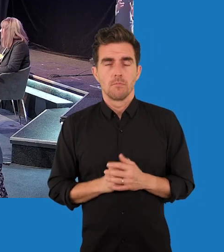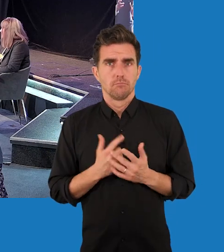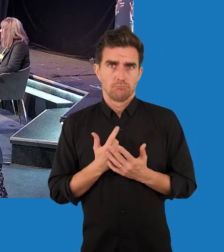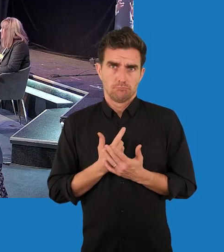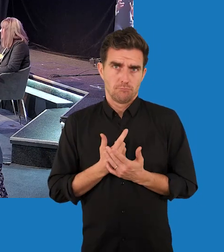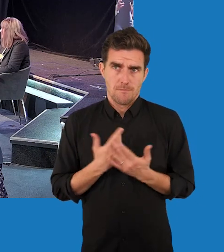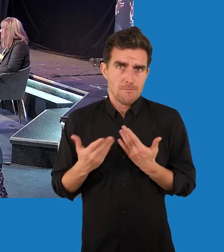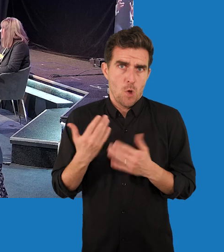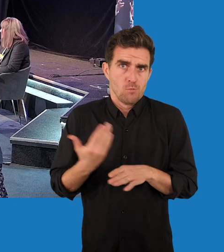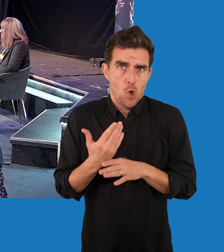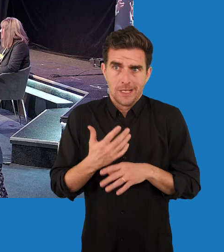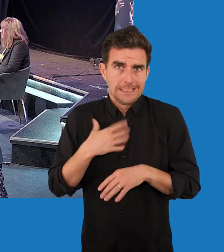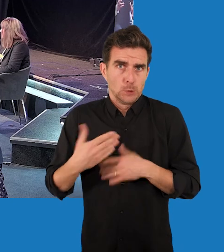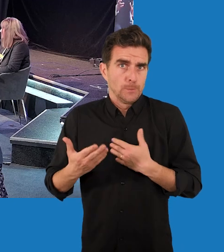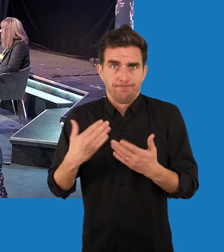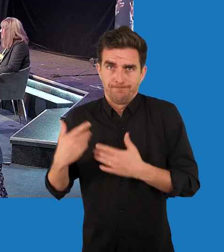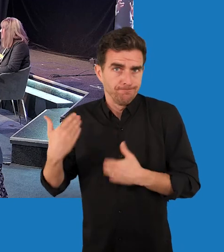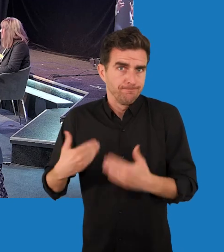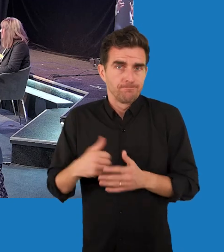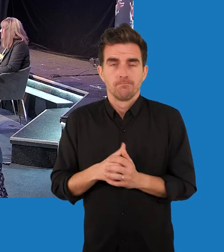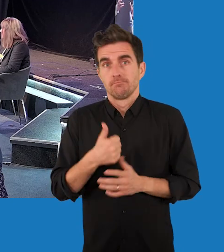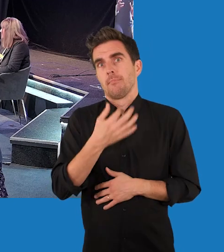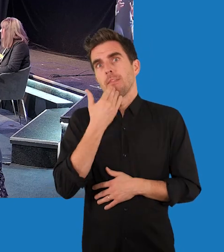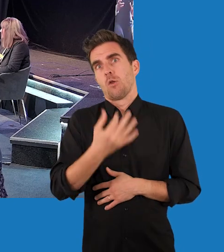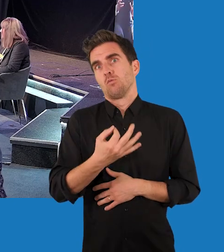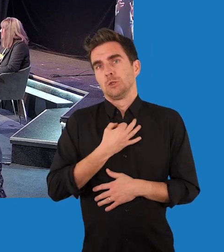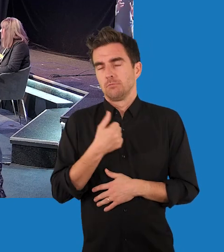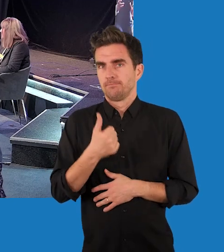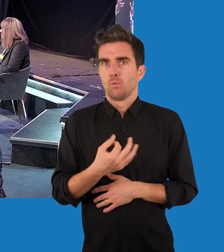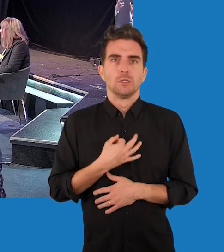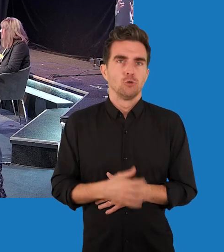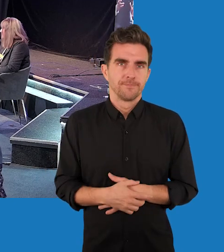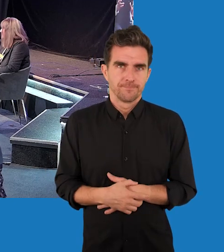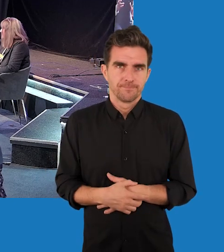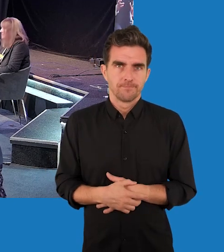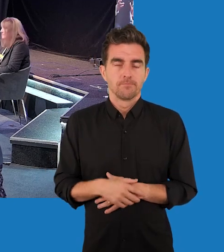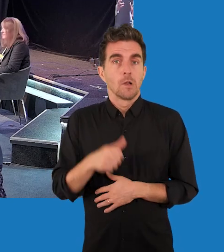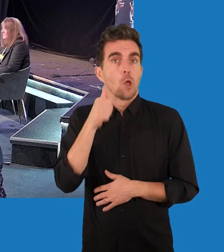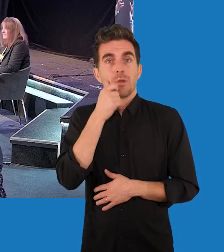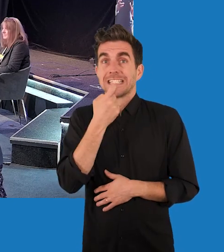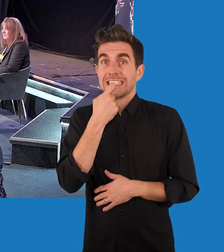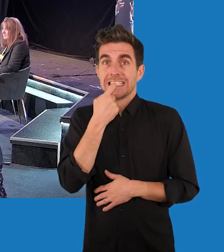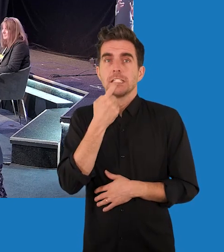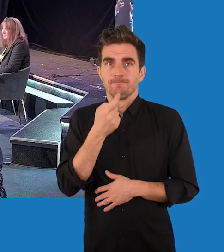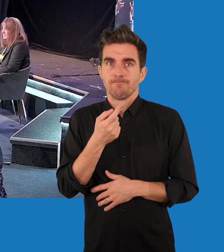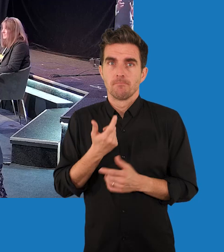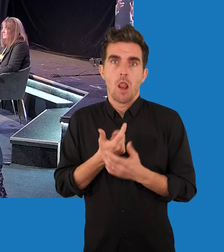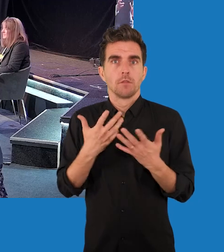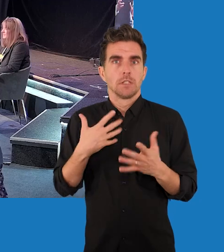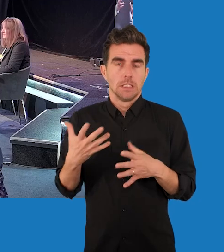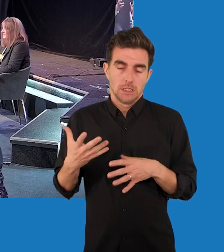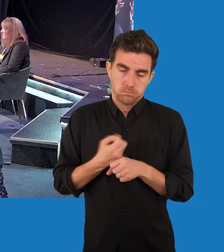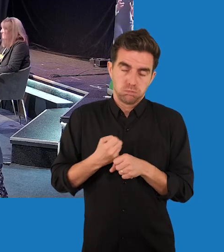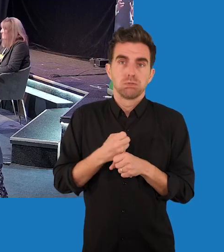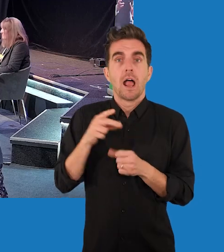as well. So there's more work to be done. But thank you for the question. A great question. I know dentistry is one